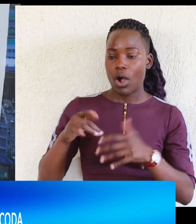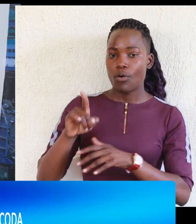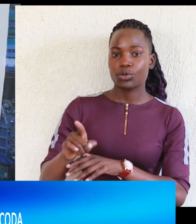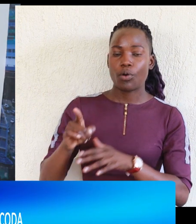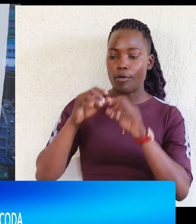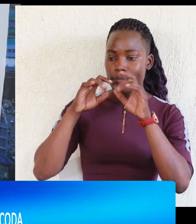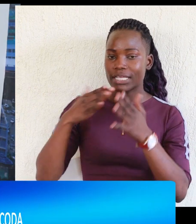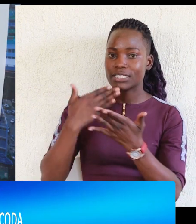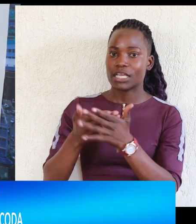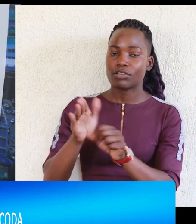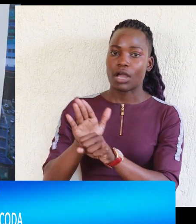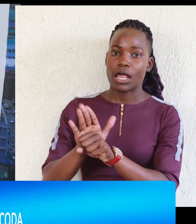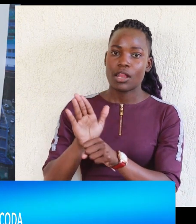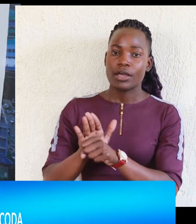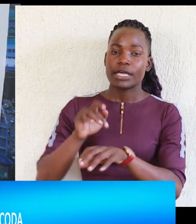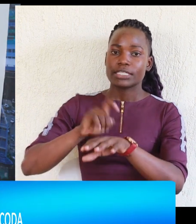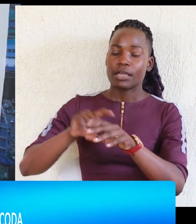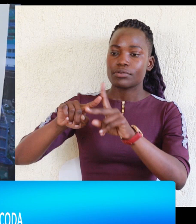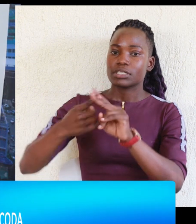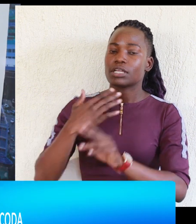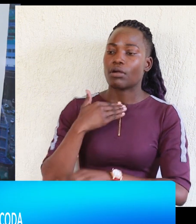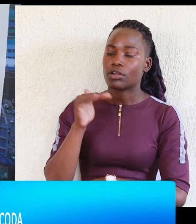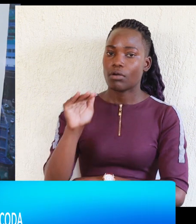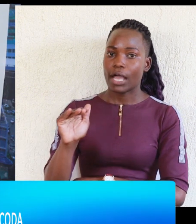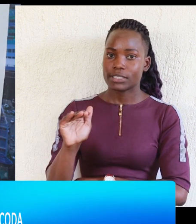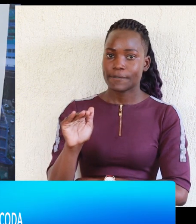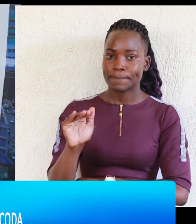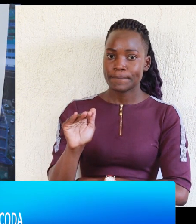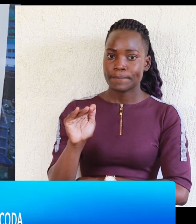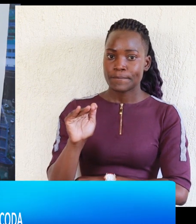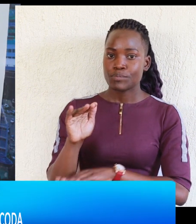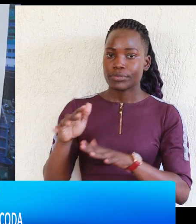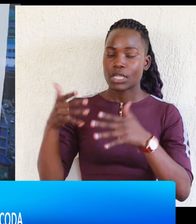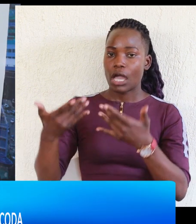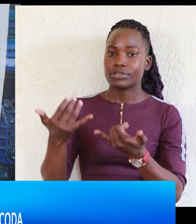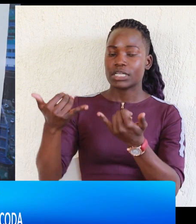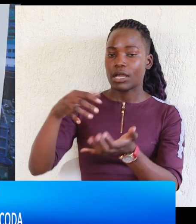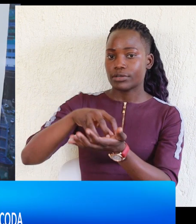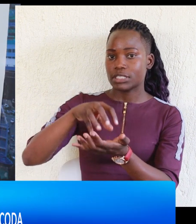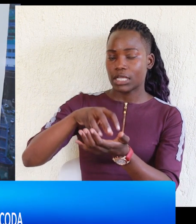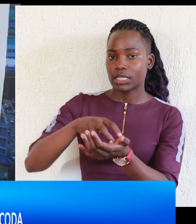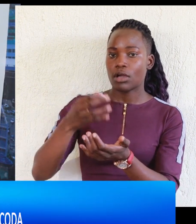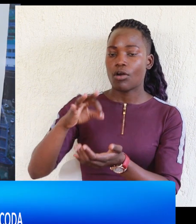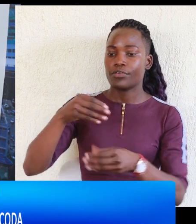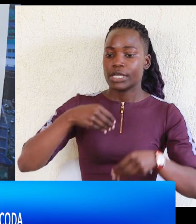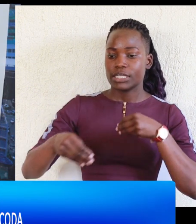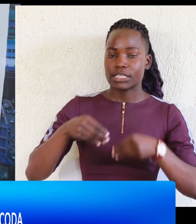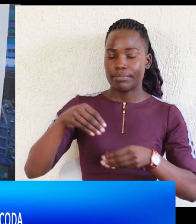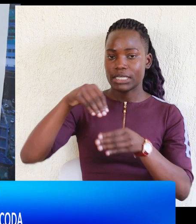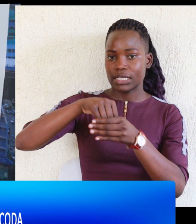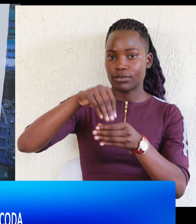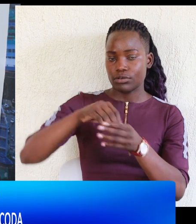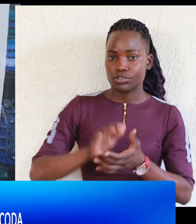blessed. Thank you so much. So maybe as we commence, I would like to ask you, how is the current state of disability inclusion? Has